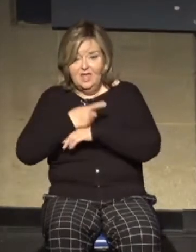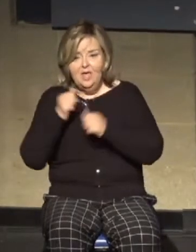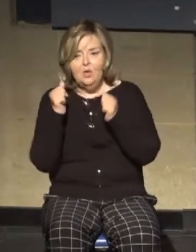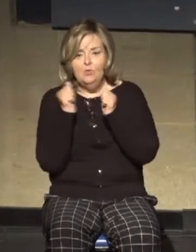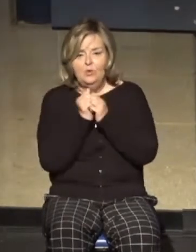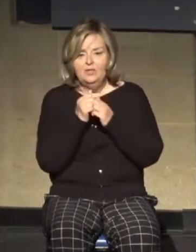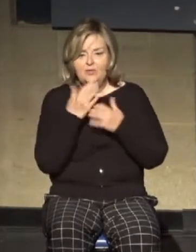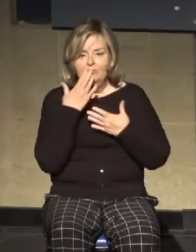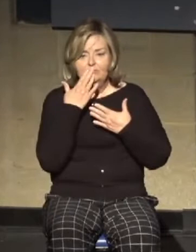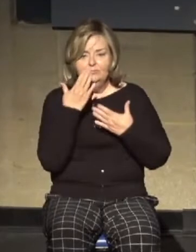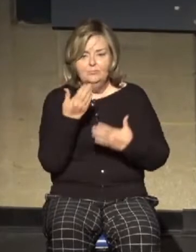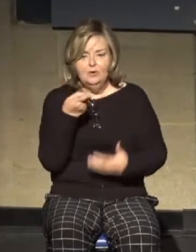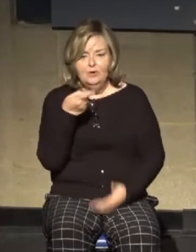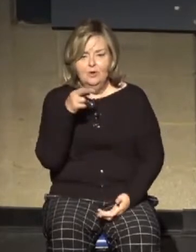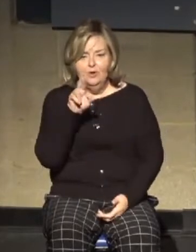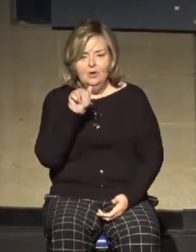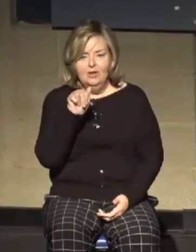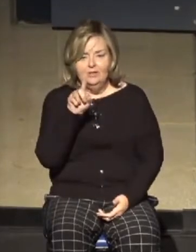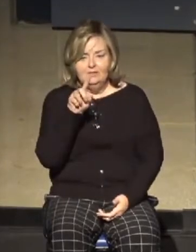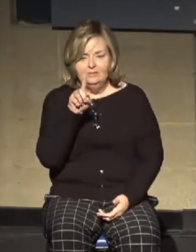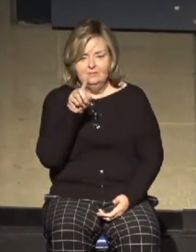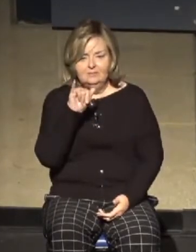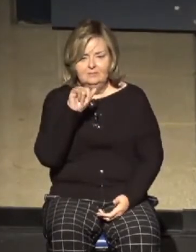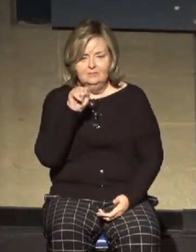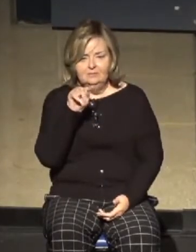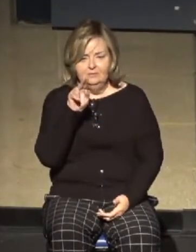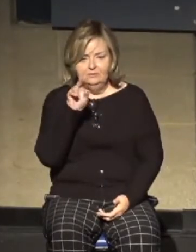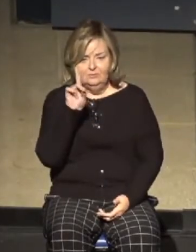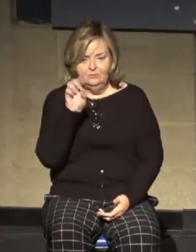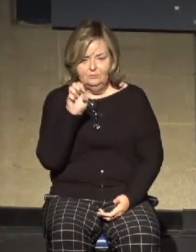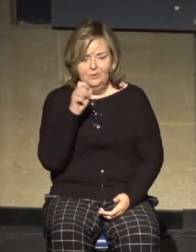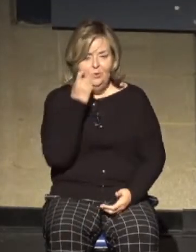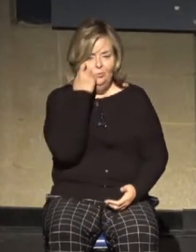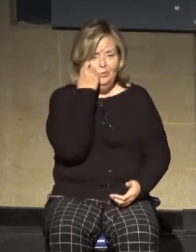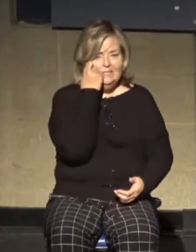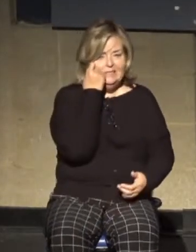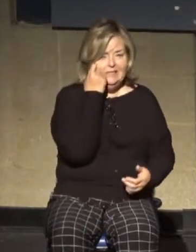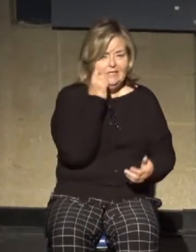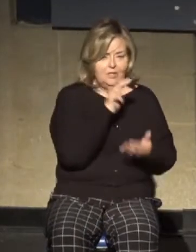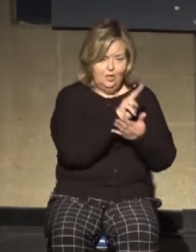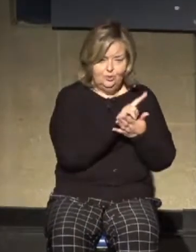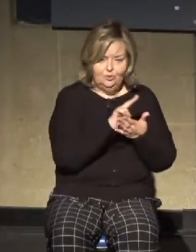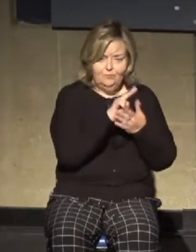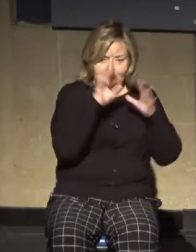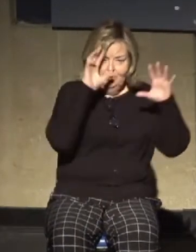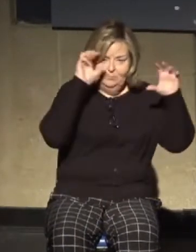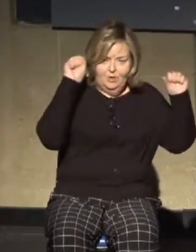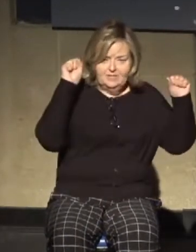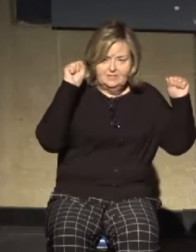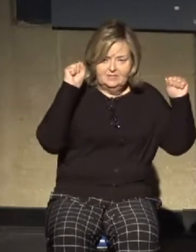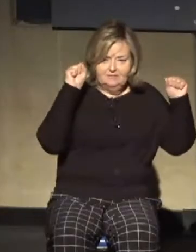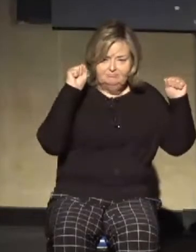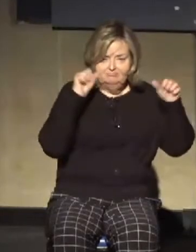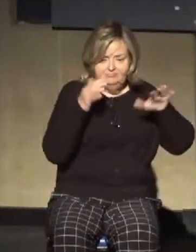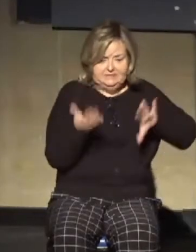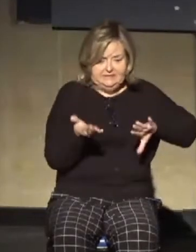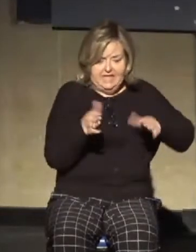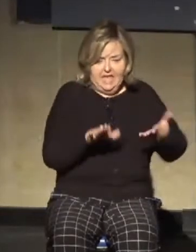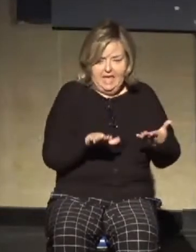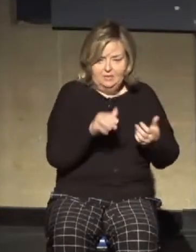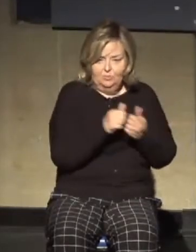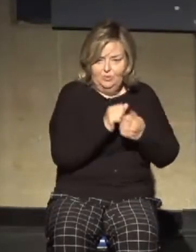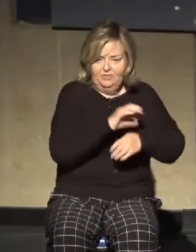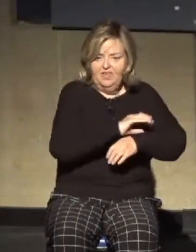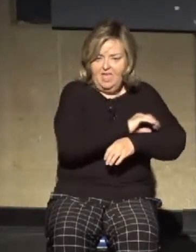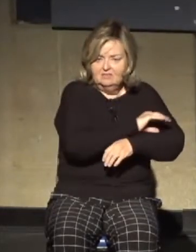Earlier this year, a North Carolina community college president passed away from cancer. I had the privilege of writing an